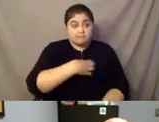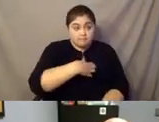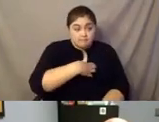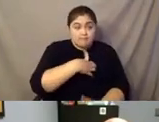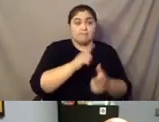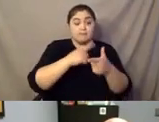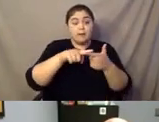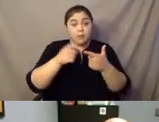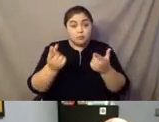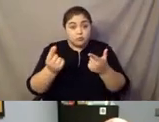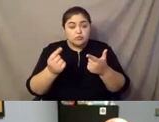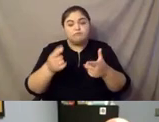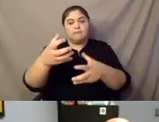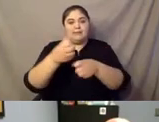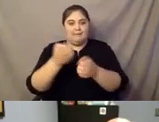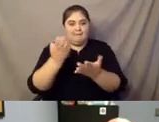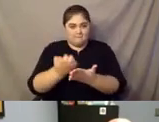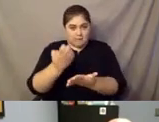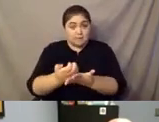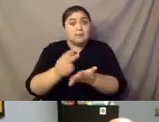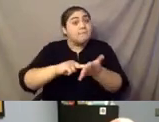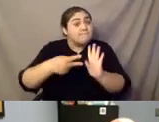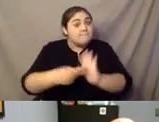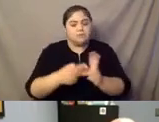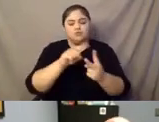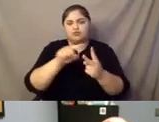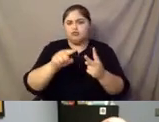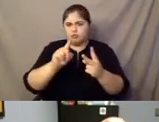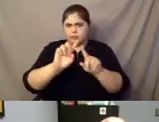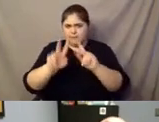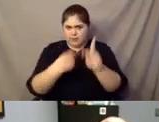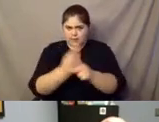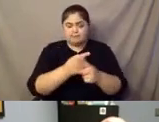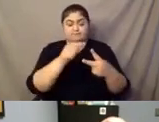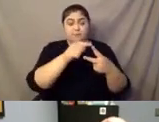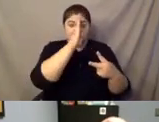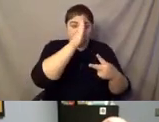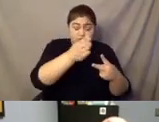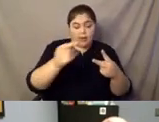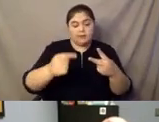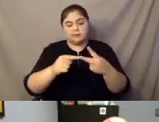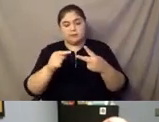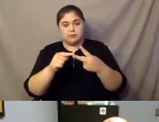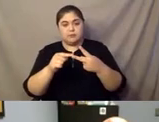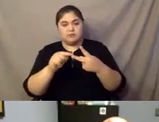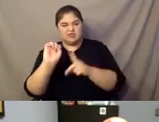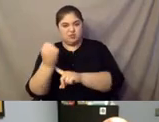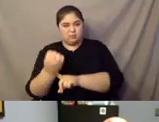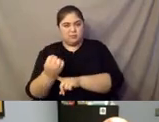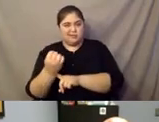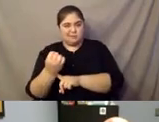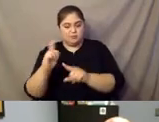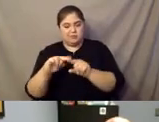actually secure the evidence. And what that means is there's two different kinds of evidence. There's direct evidence and there is circumstantial evidence.